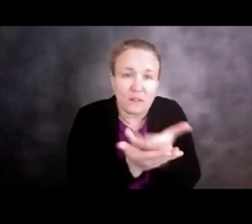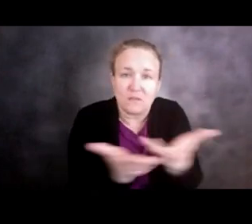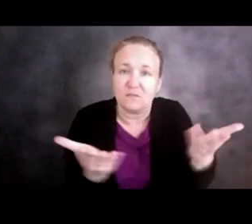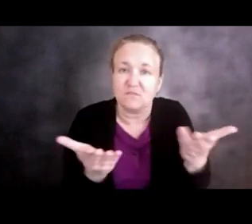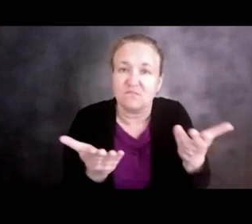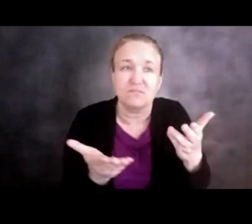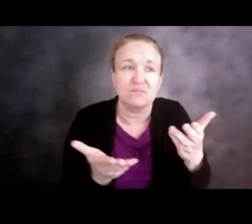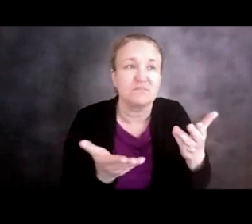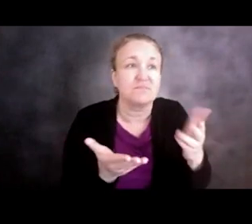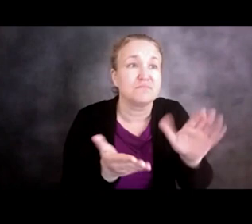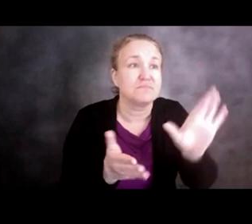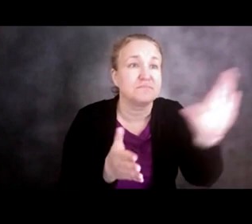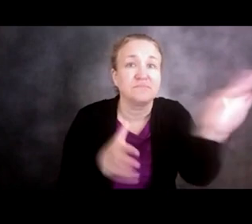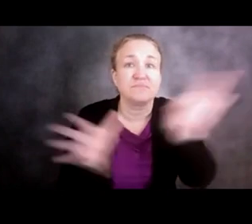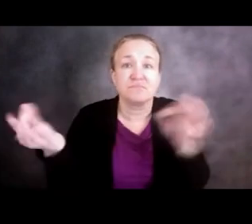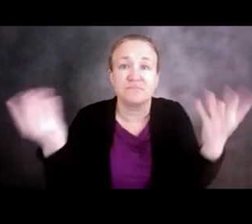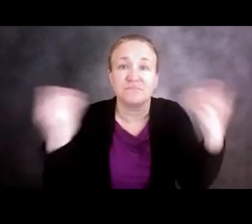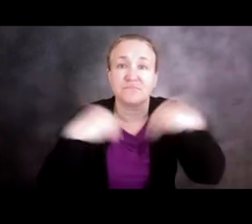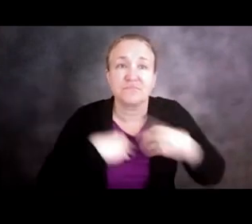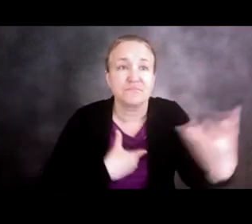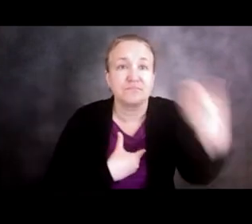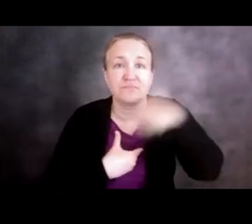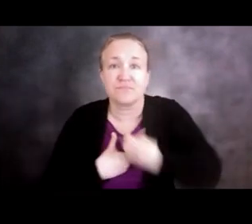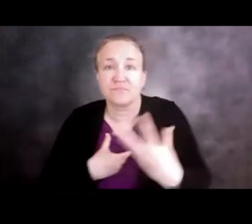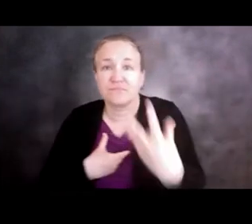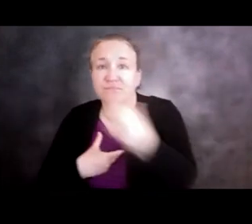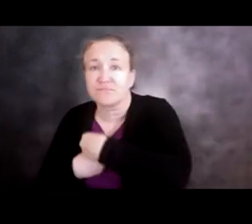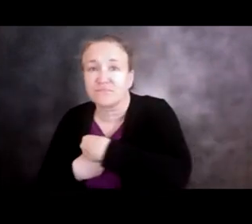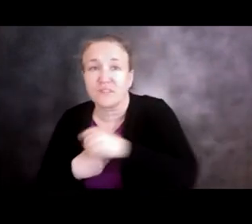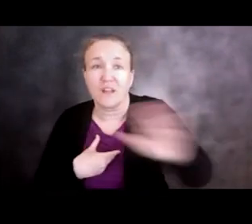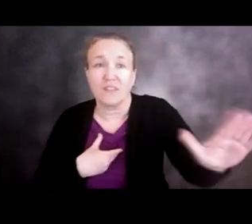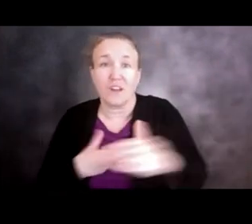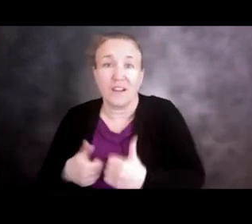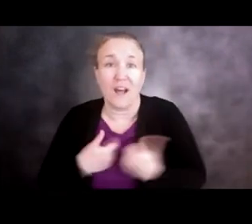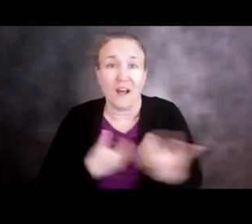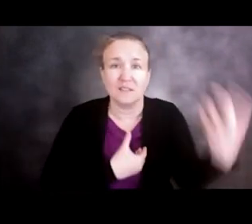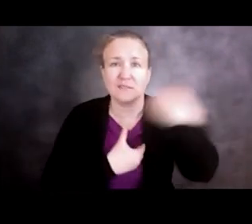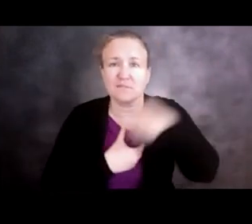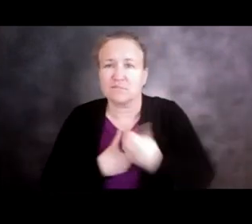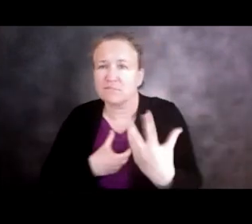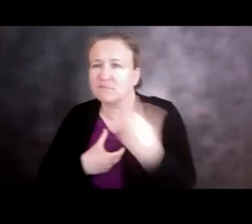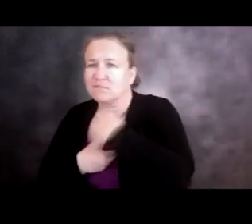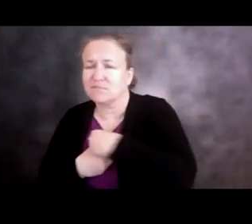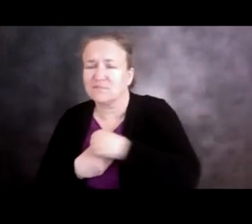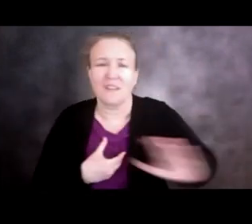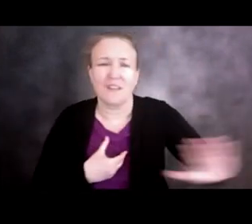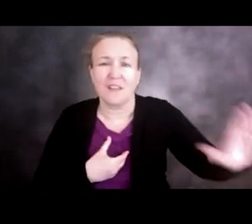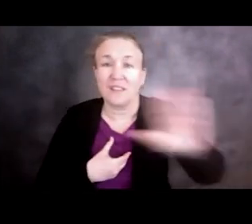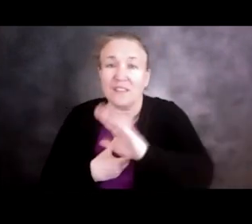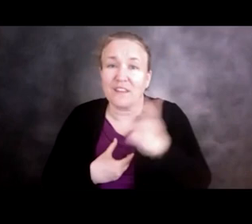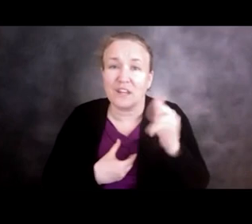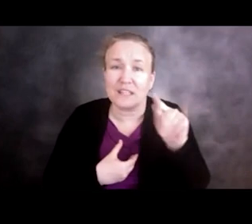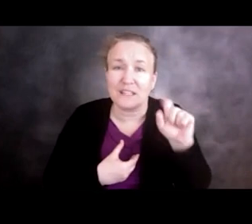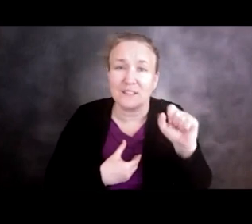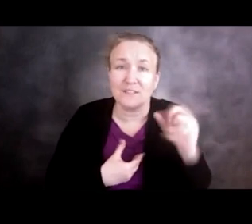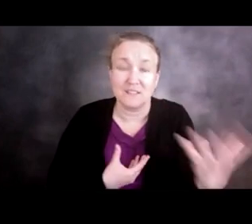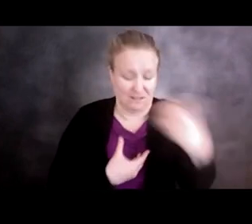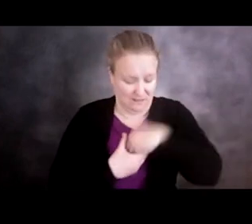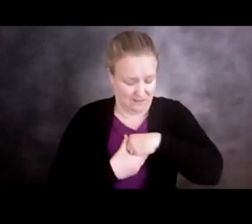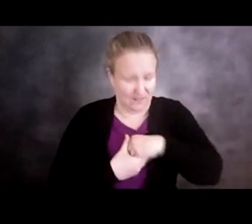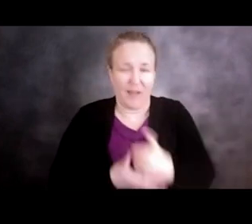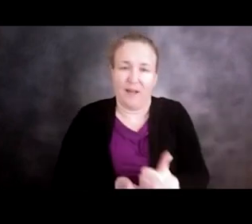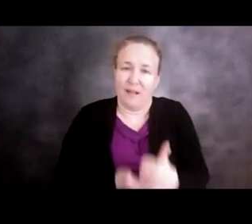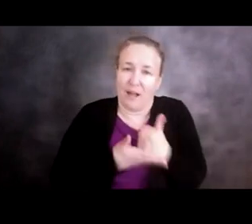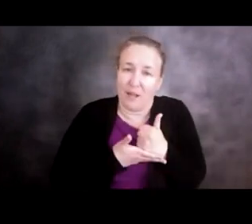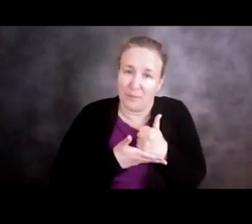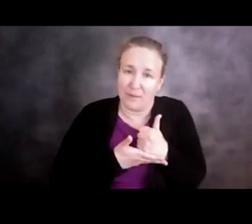them and their lives and how their gifts help give to me, and what we